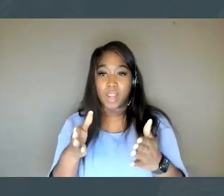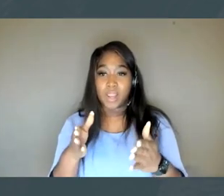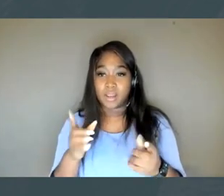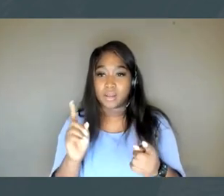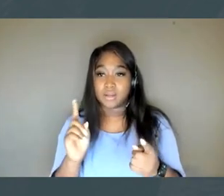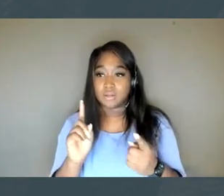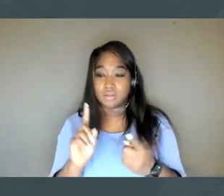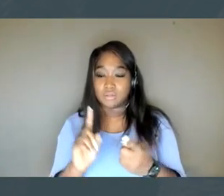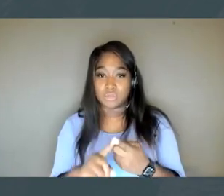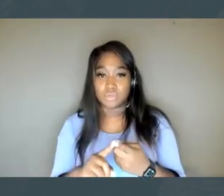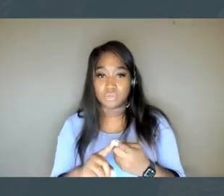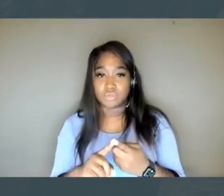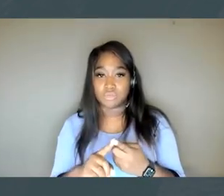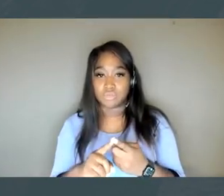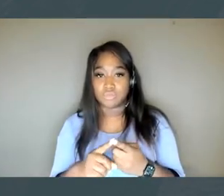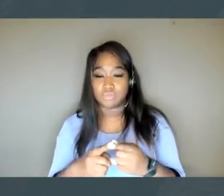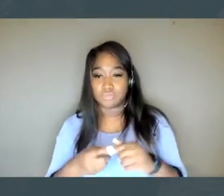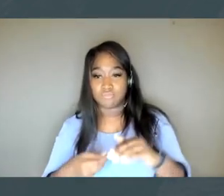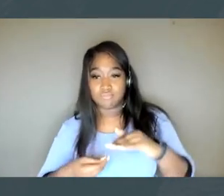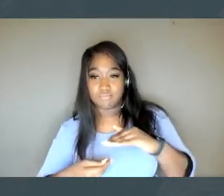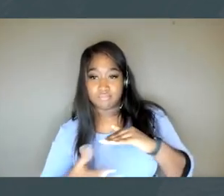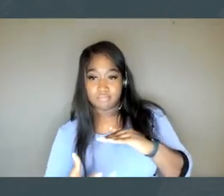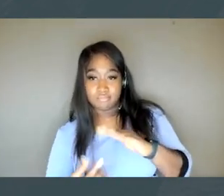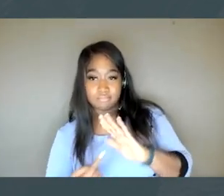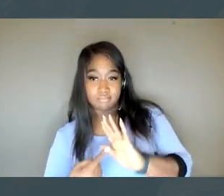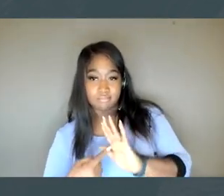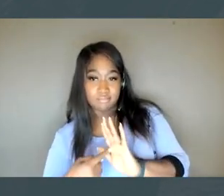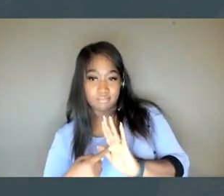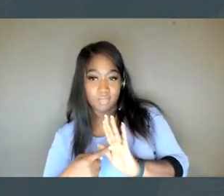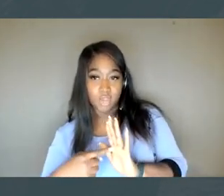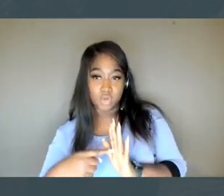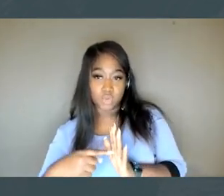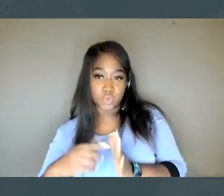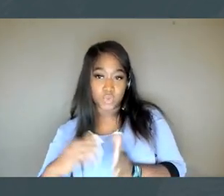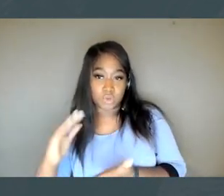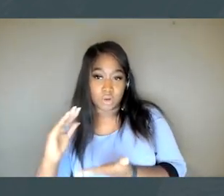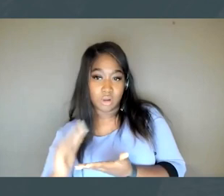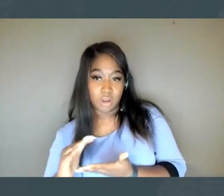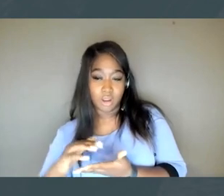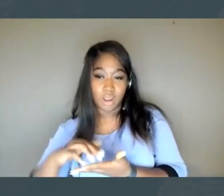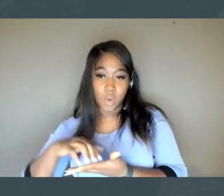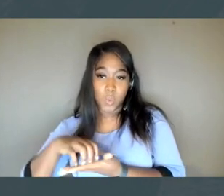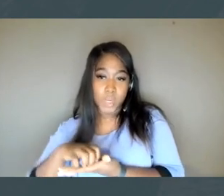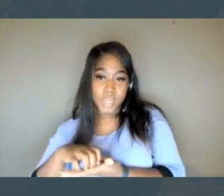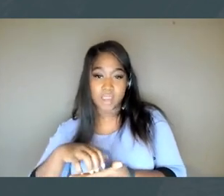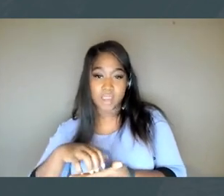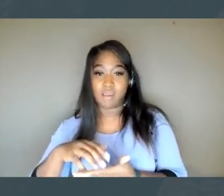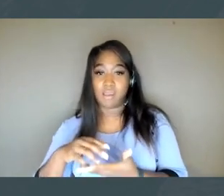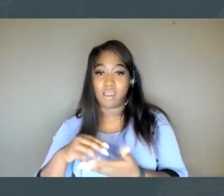to elude and to weaken and to destitute certain